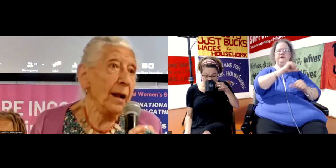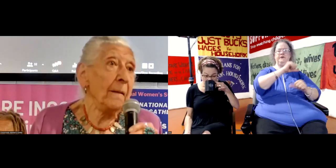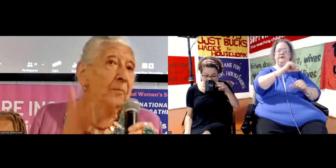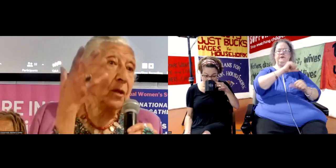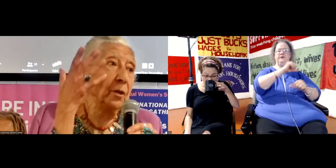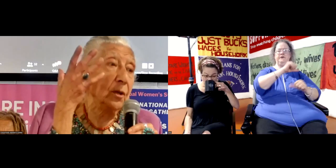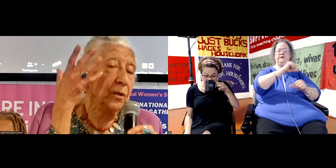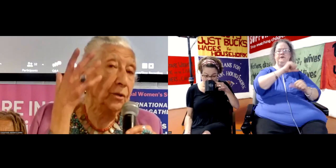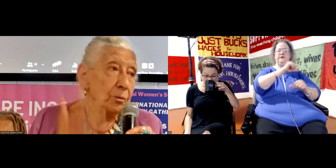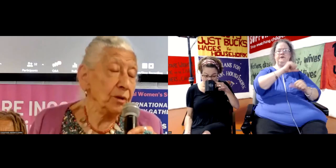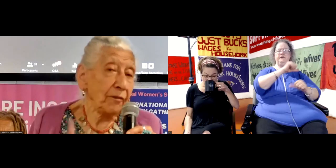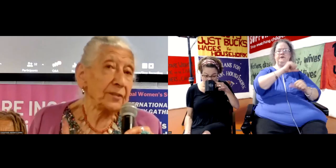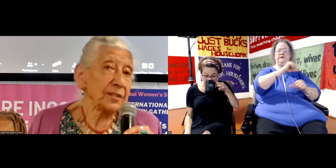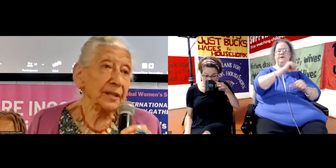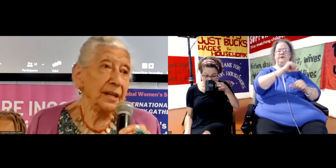were